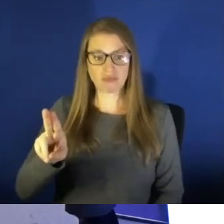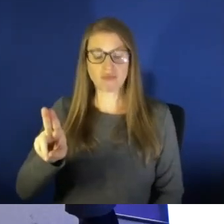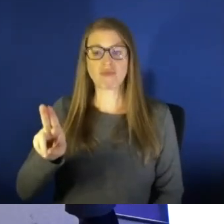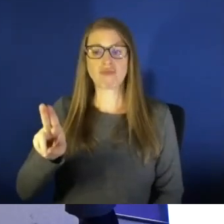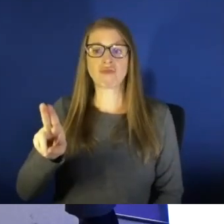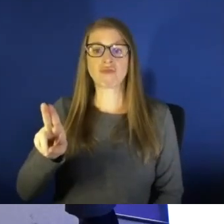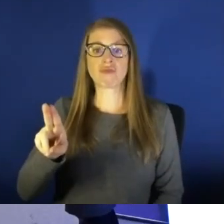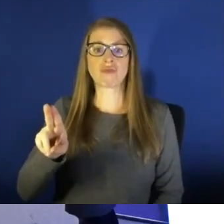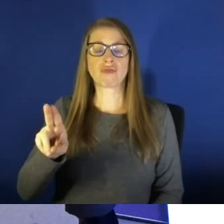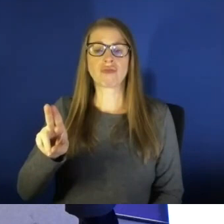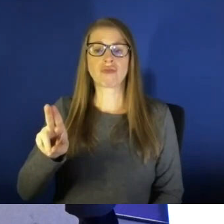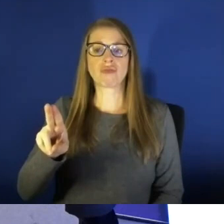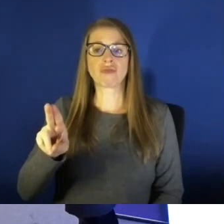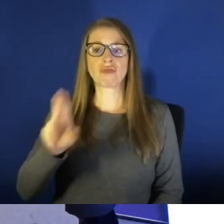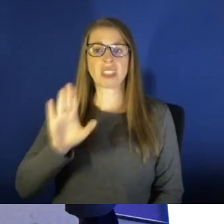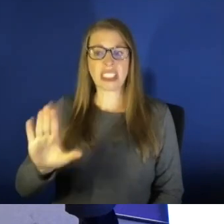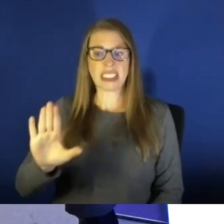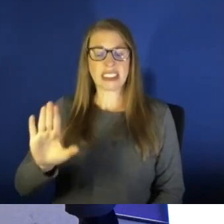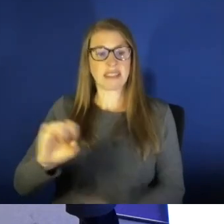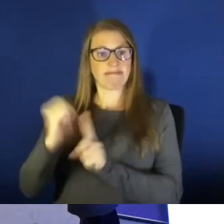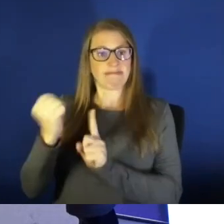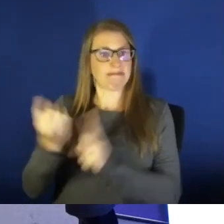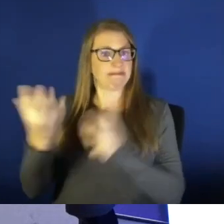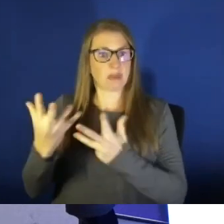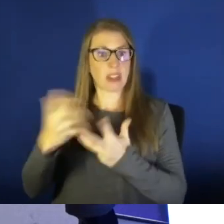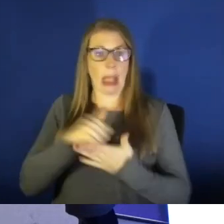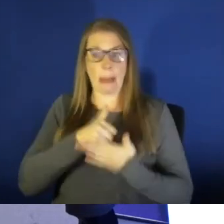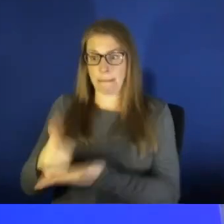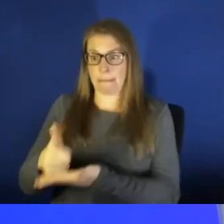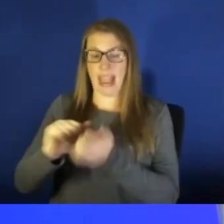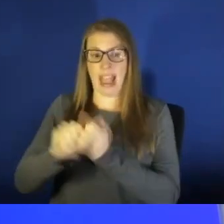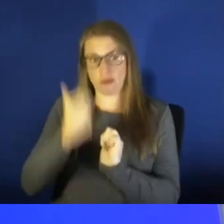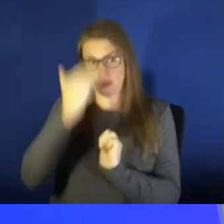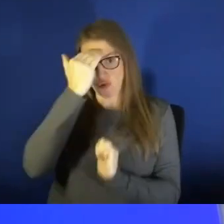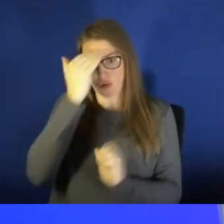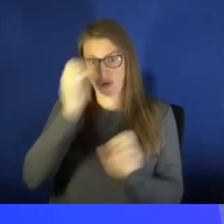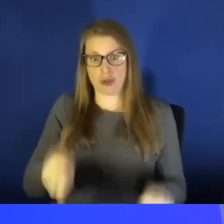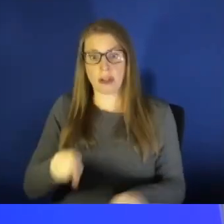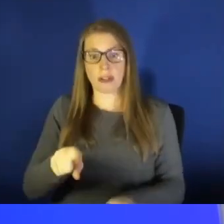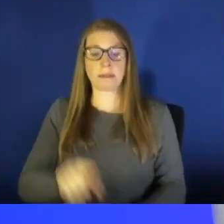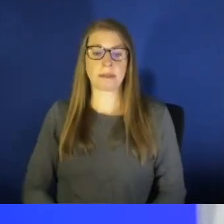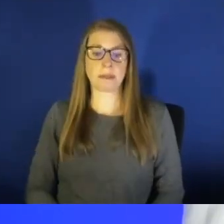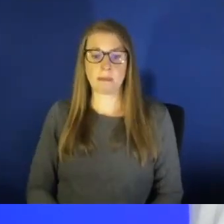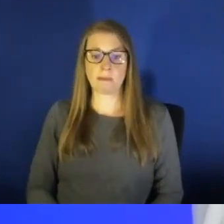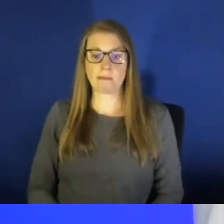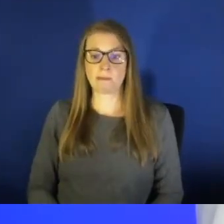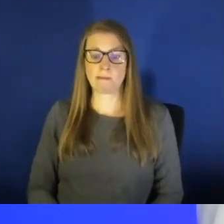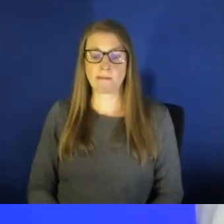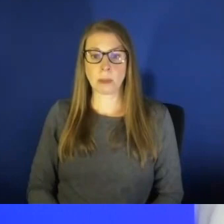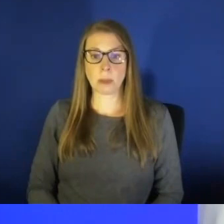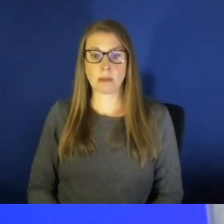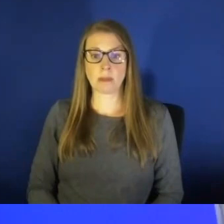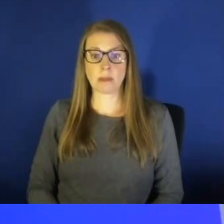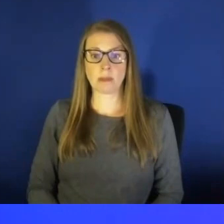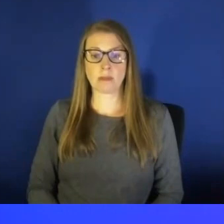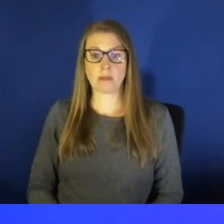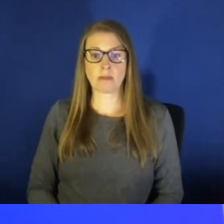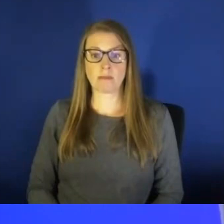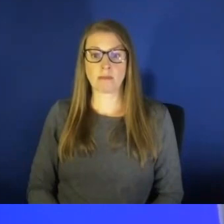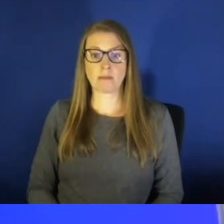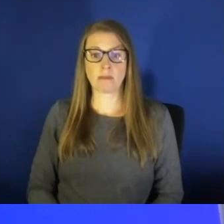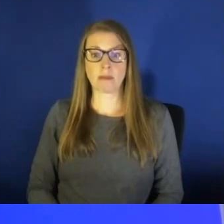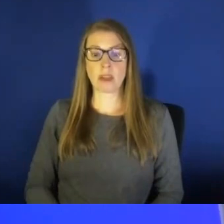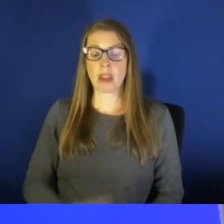condition was he in, and how did you know you could help him? So I didn't really get involved in his care a whole